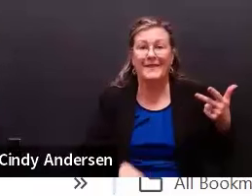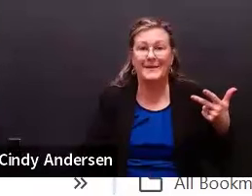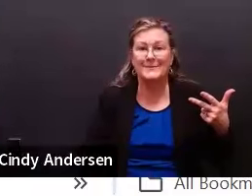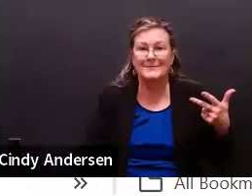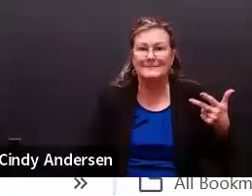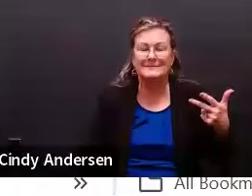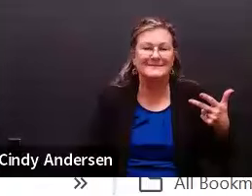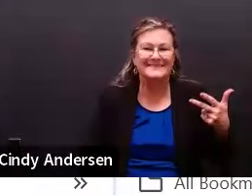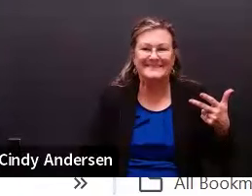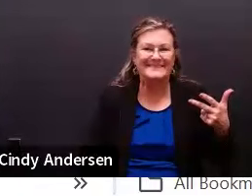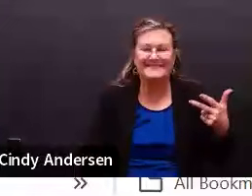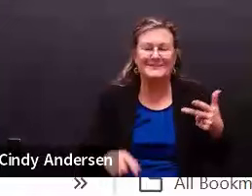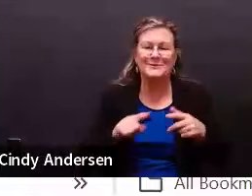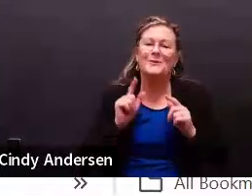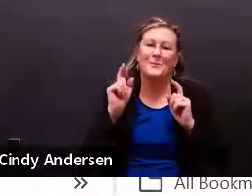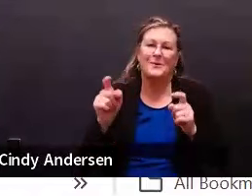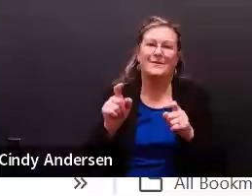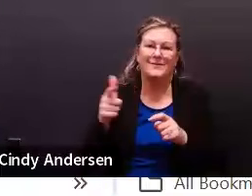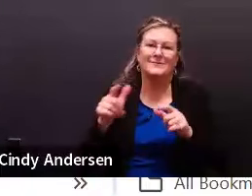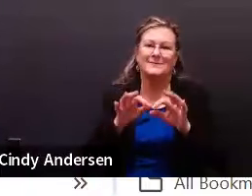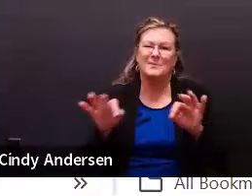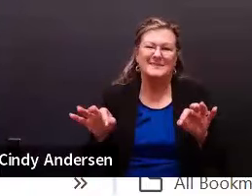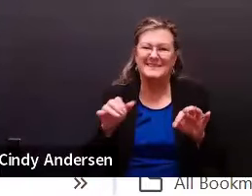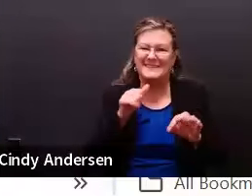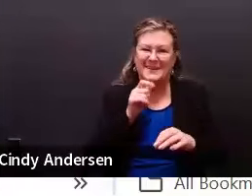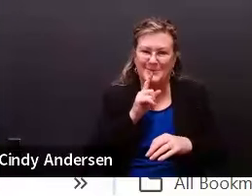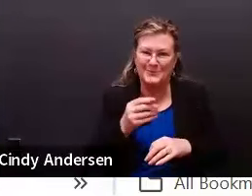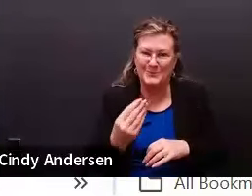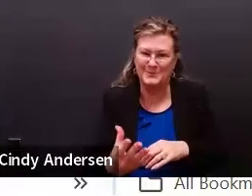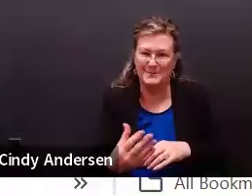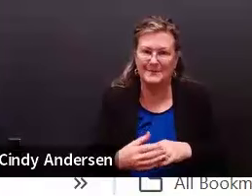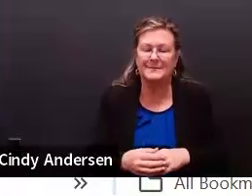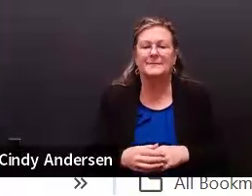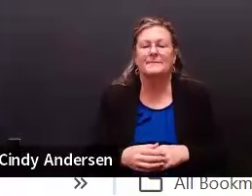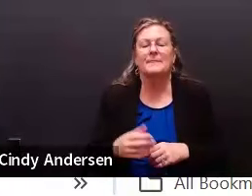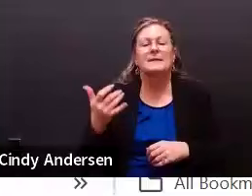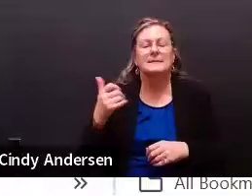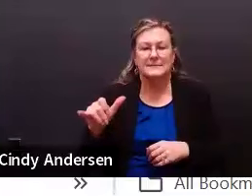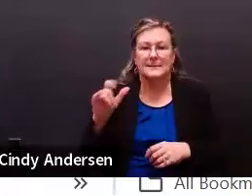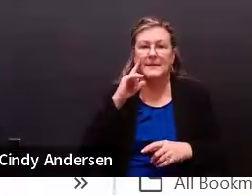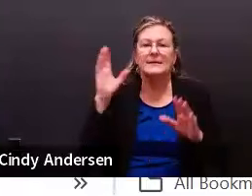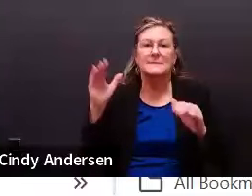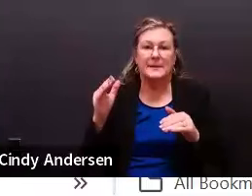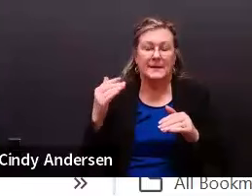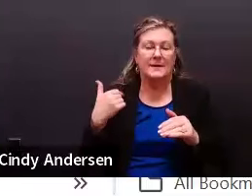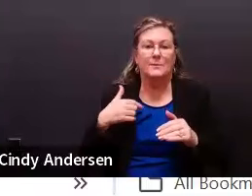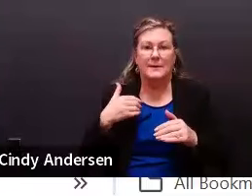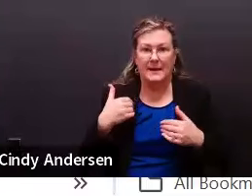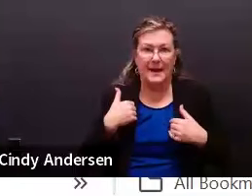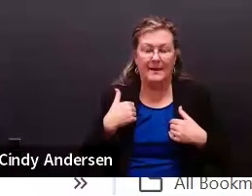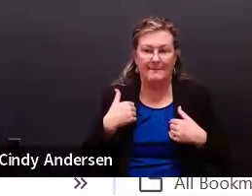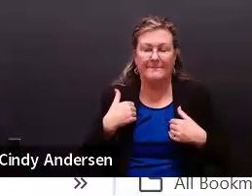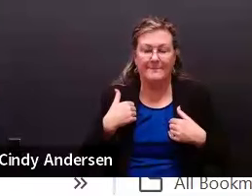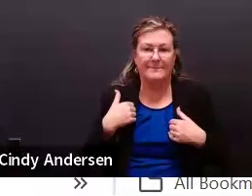in order to award an alternate diploma, which is not the case. So there still is that expectation that we hold kiddos